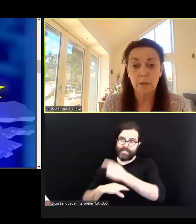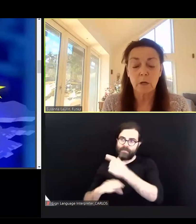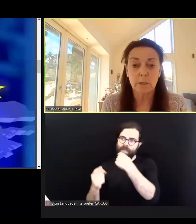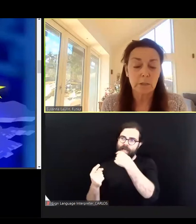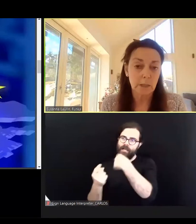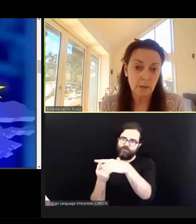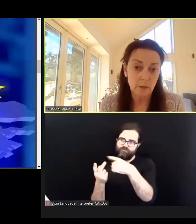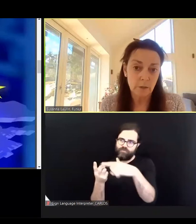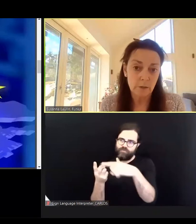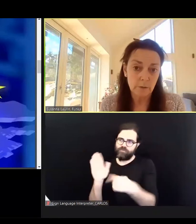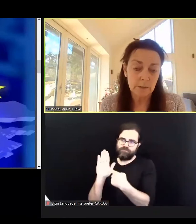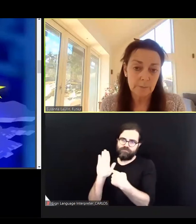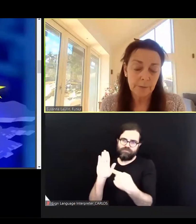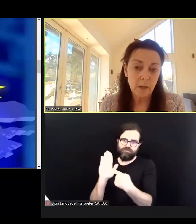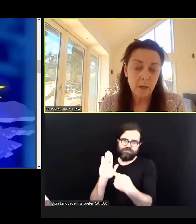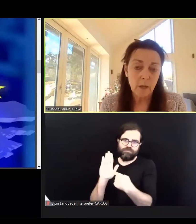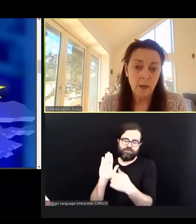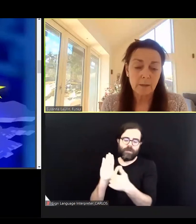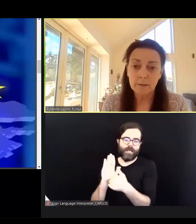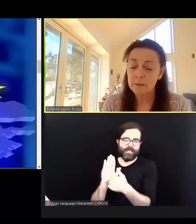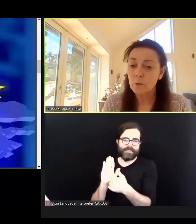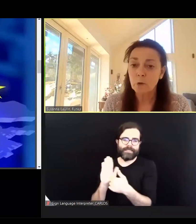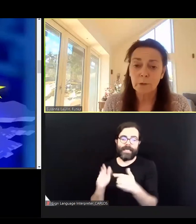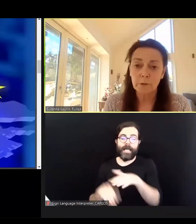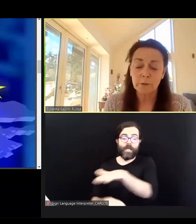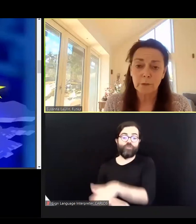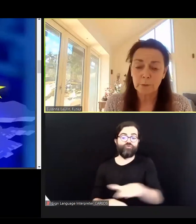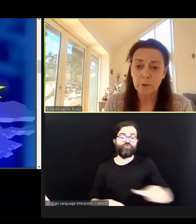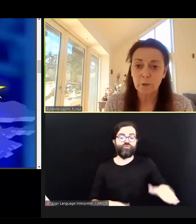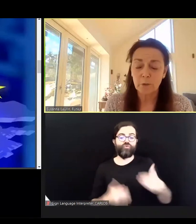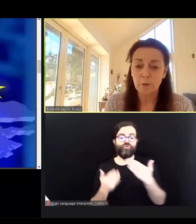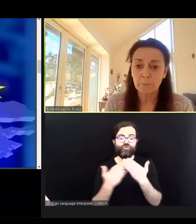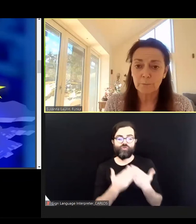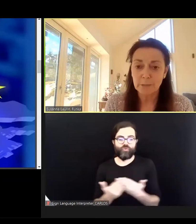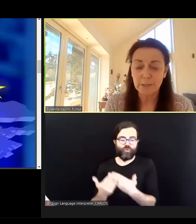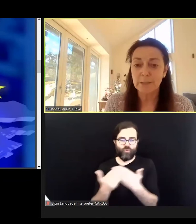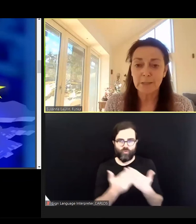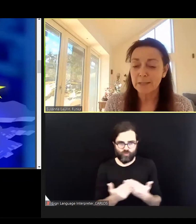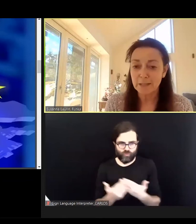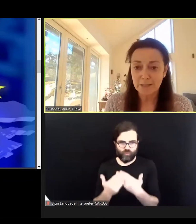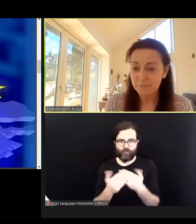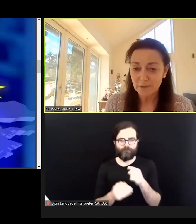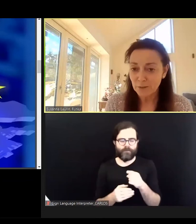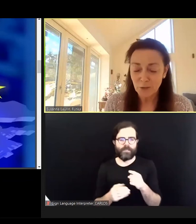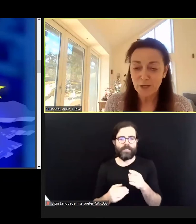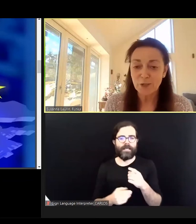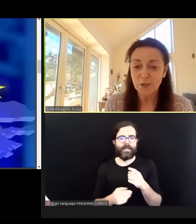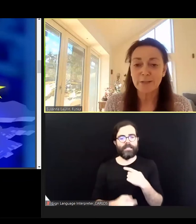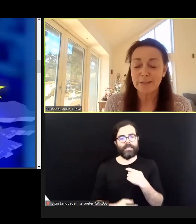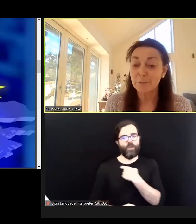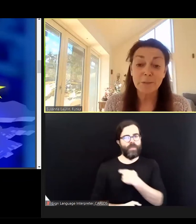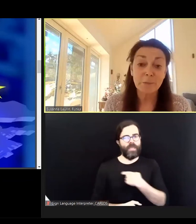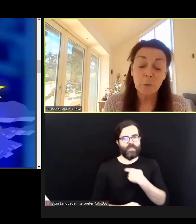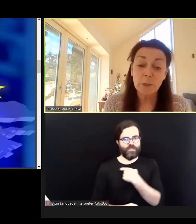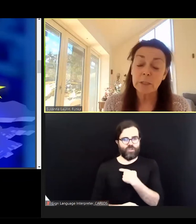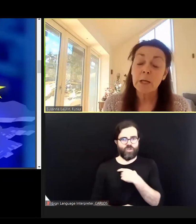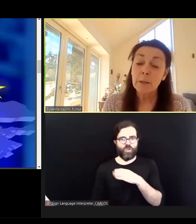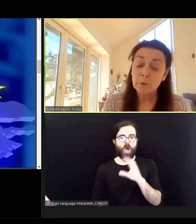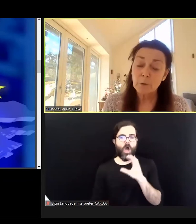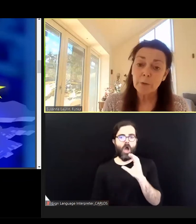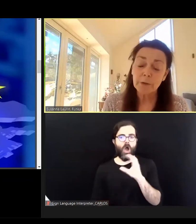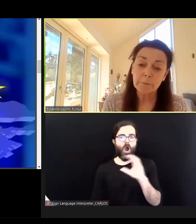if we start with the Web Accessibility Directive, this is a directive that covers all public sector bodies in all EU member